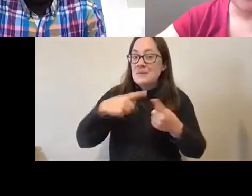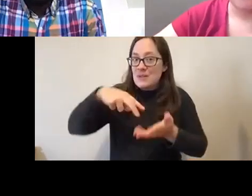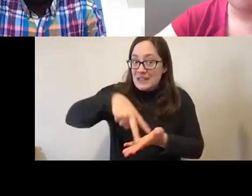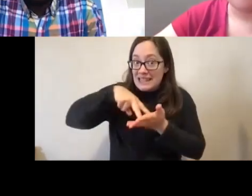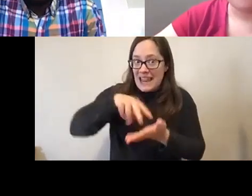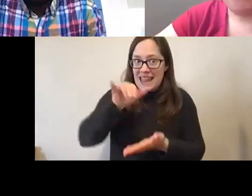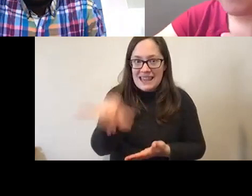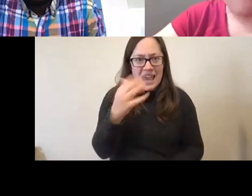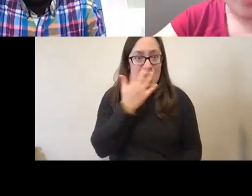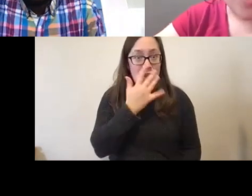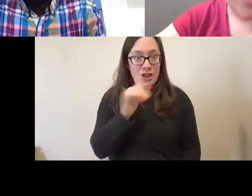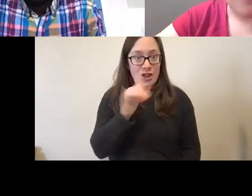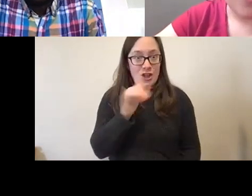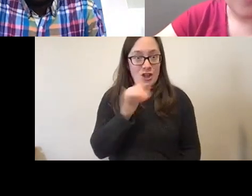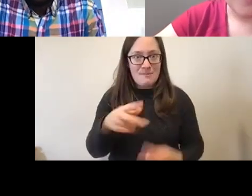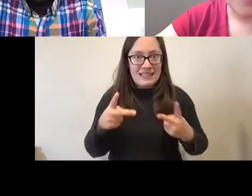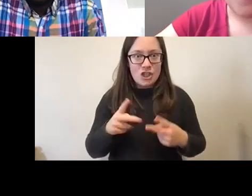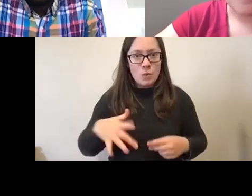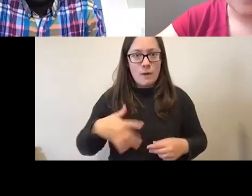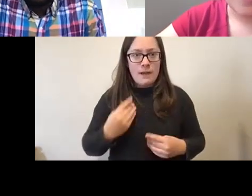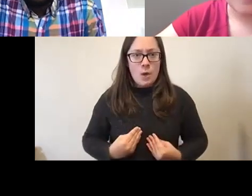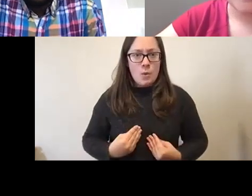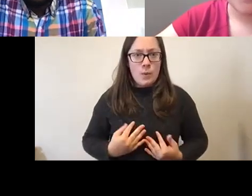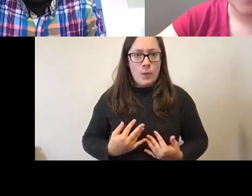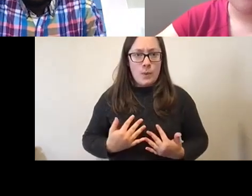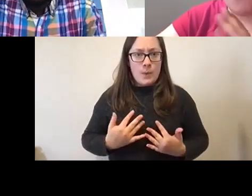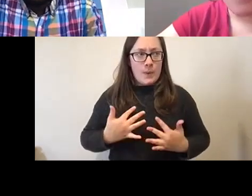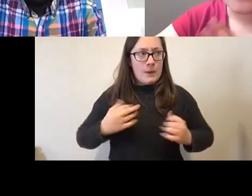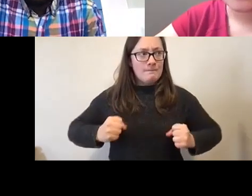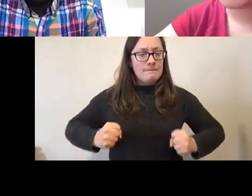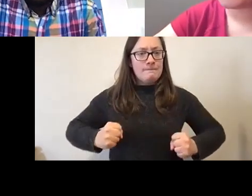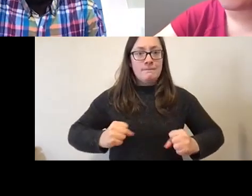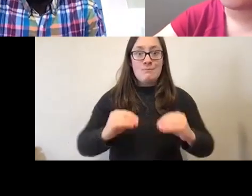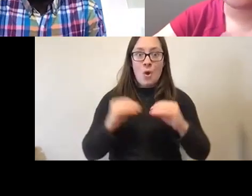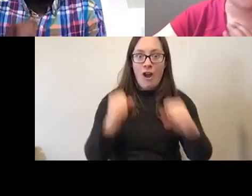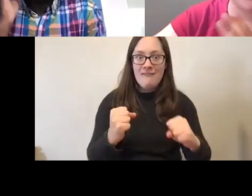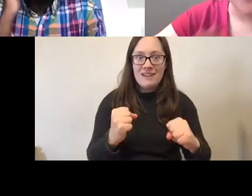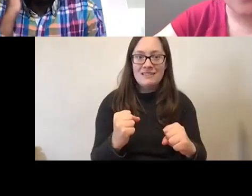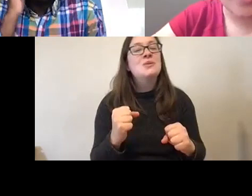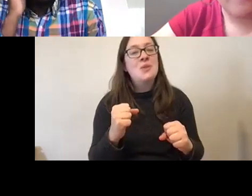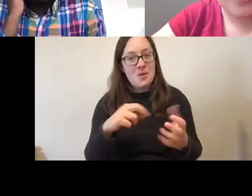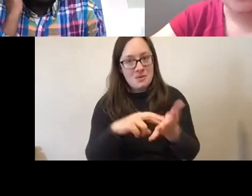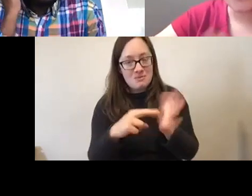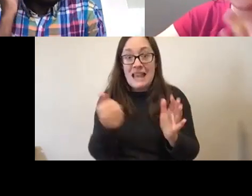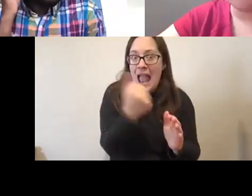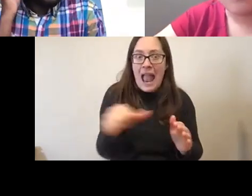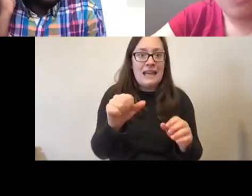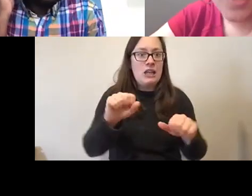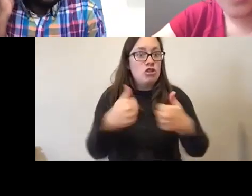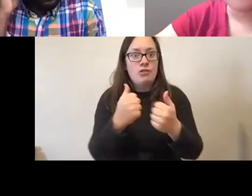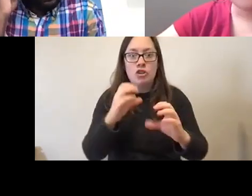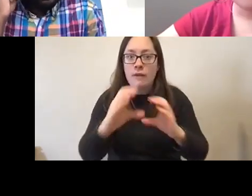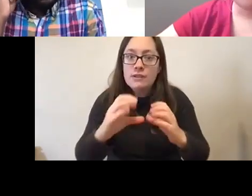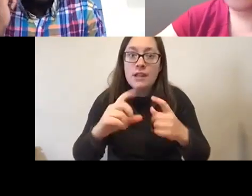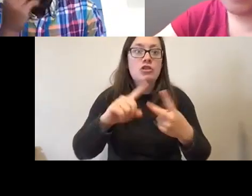position, the more confident you can feel throughout the day. So like before I take anything on, whether it's a challenging conversation, going